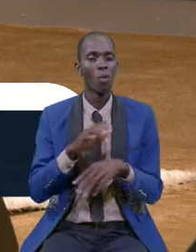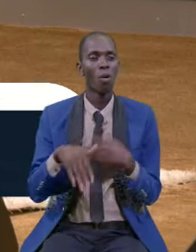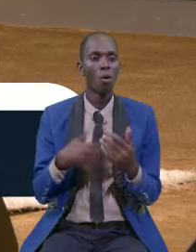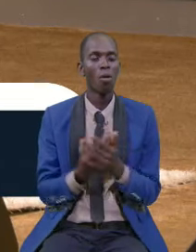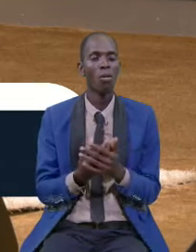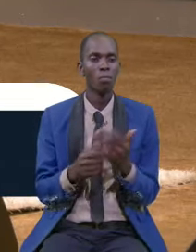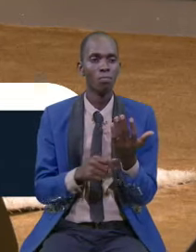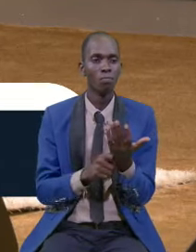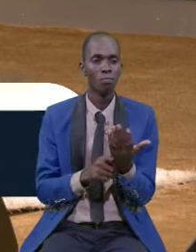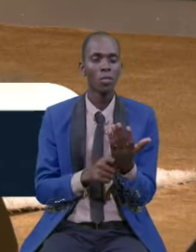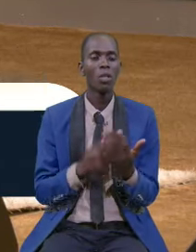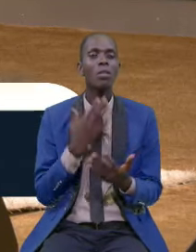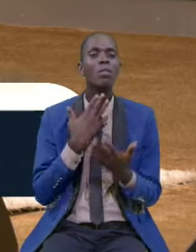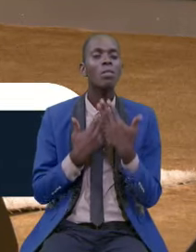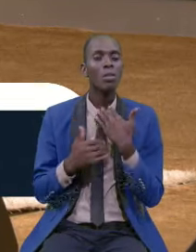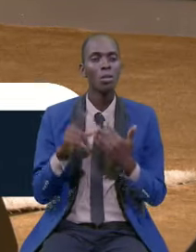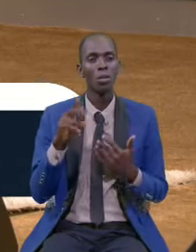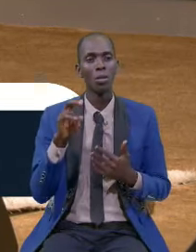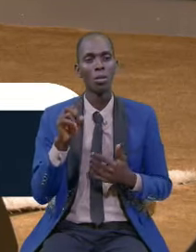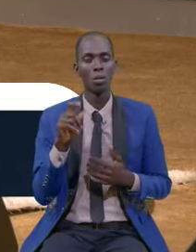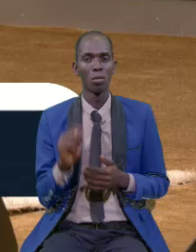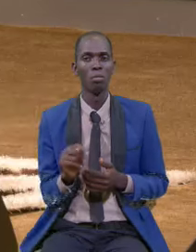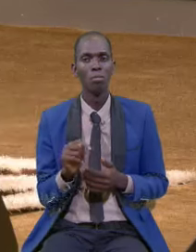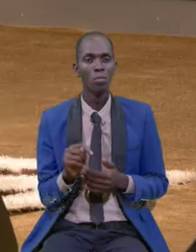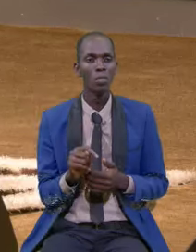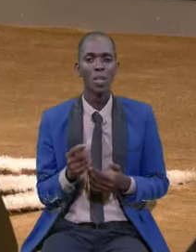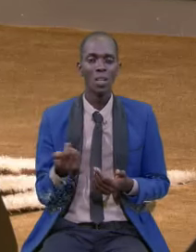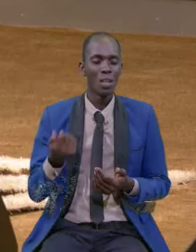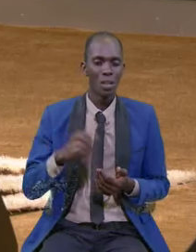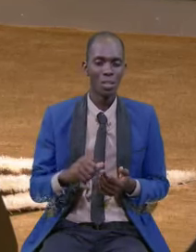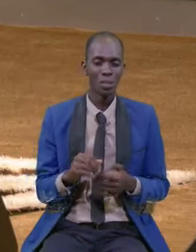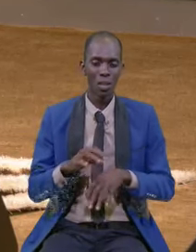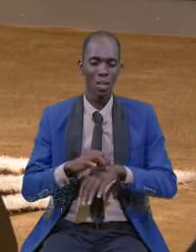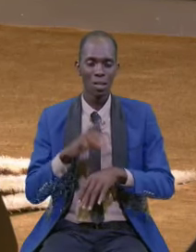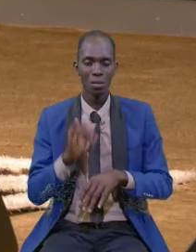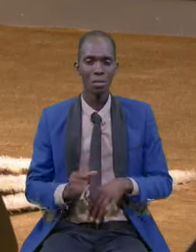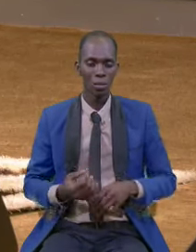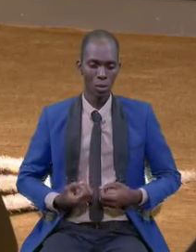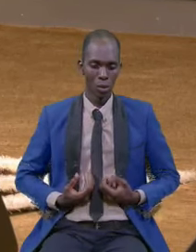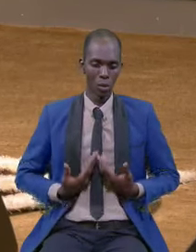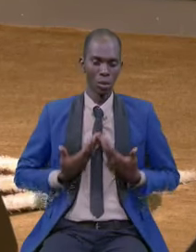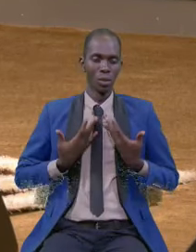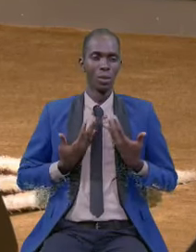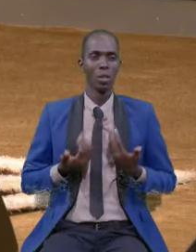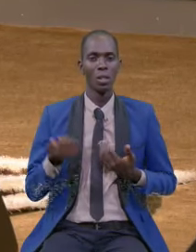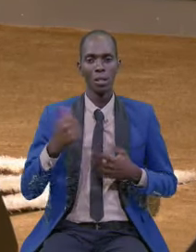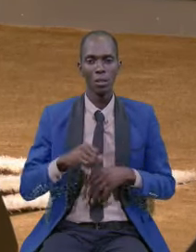fleshly lust, fleshly drive, fleshly